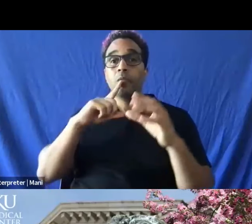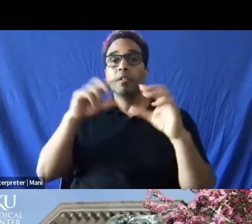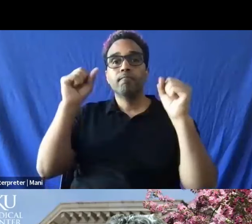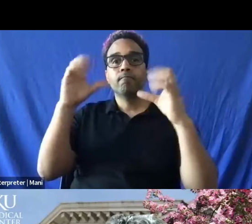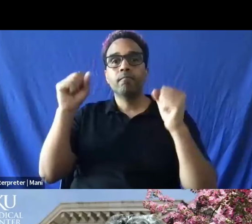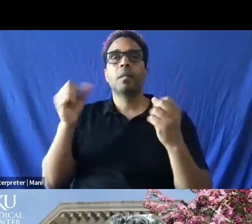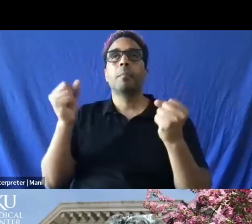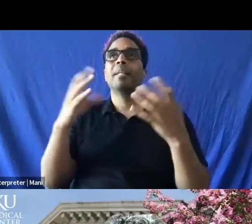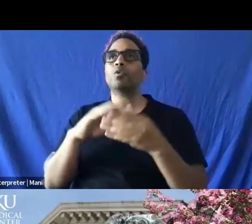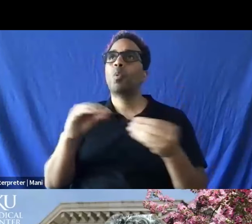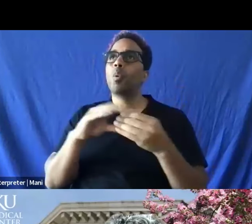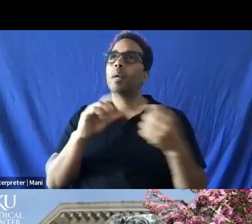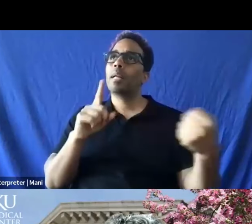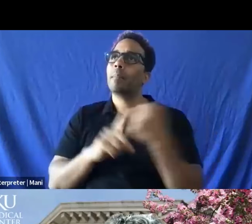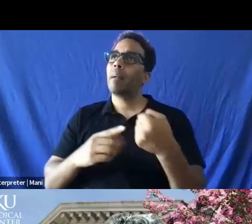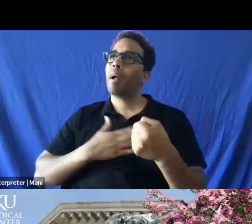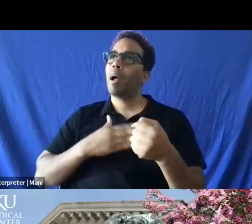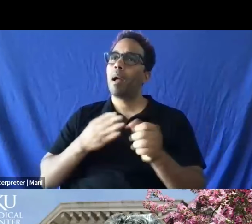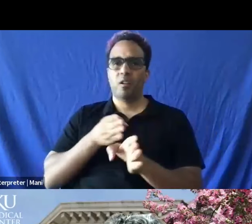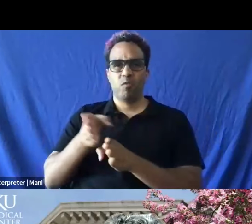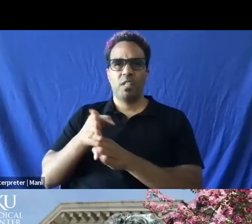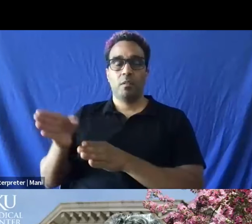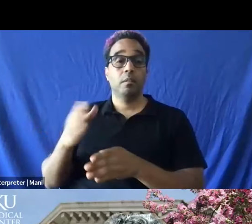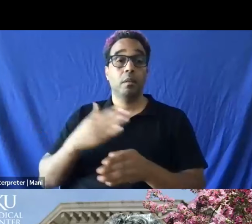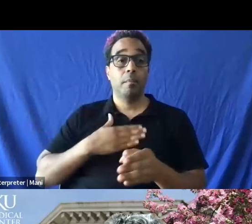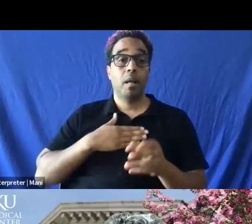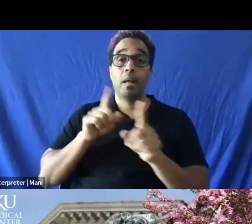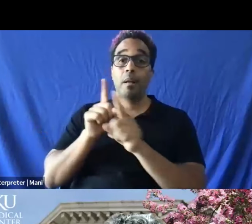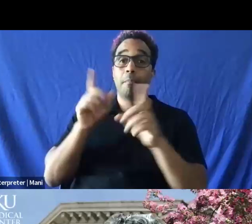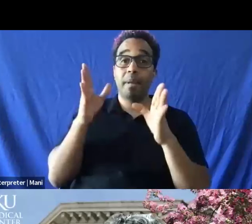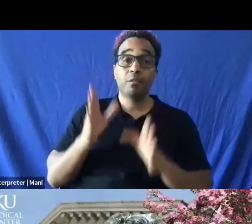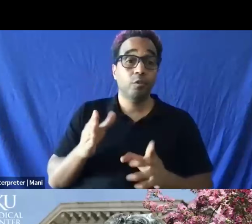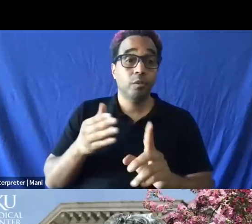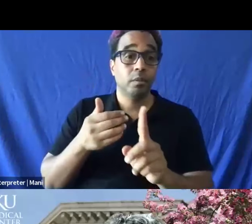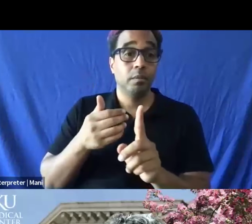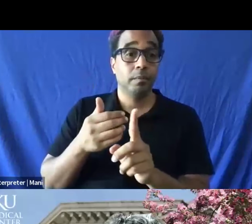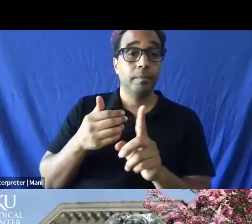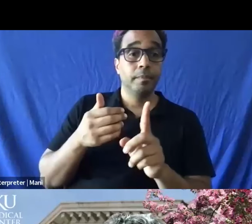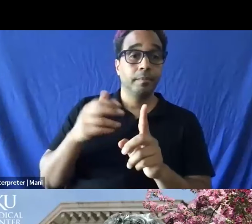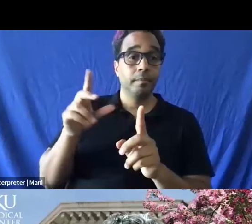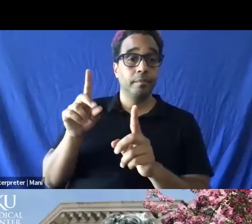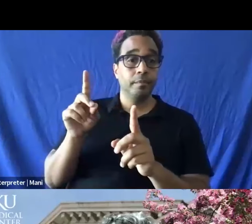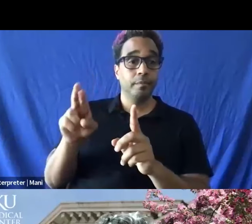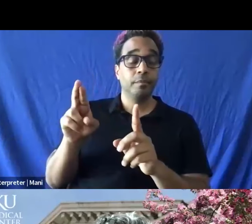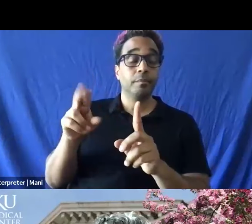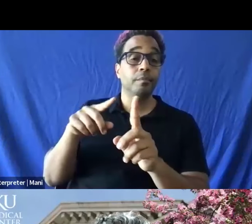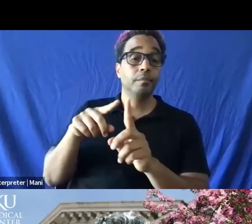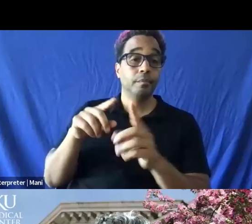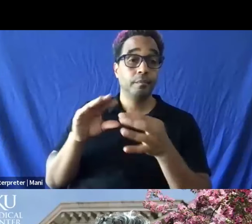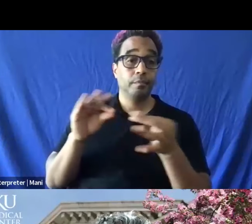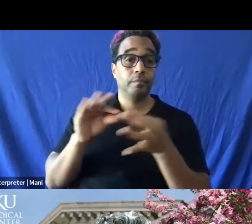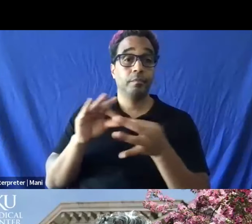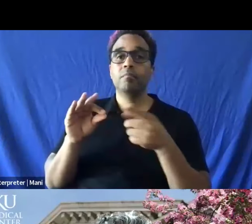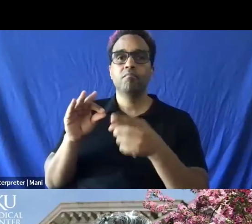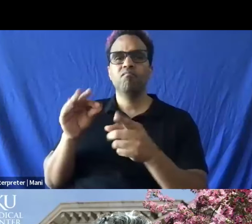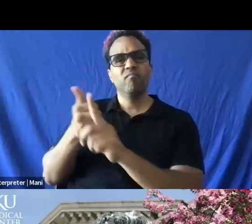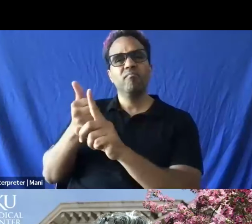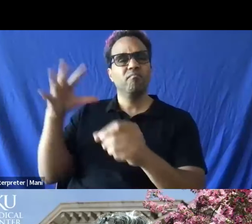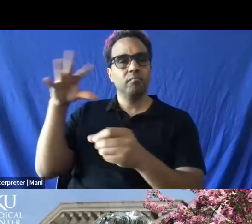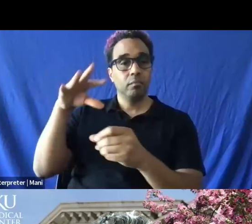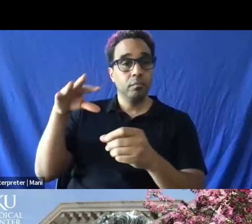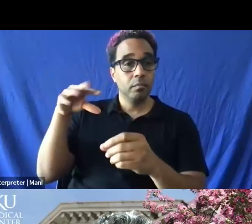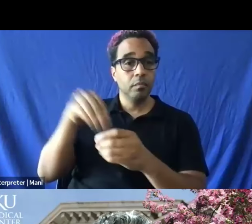career. My mentor, Dr. Saeed Ahmed, who was very much involved in early community engagement,